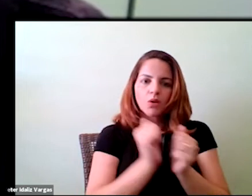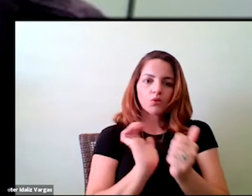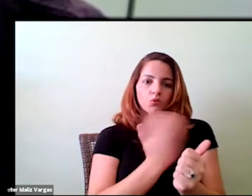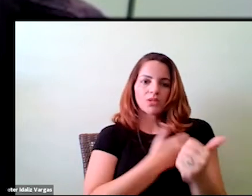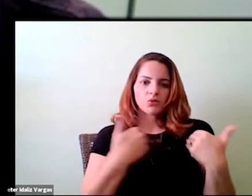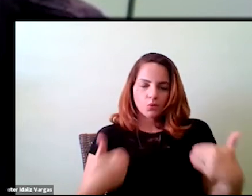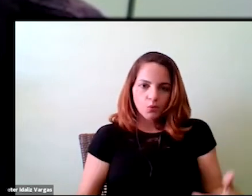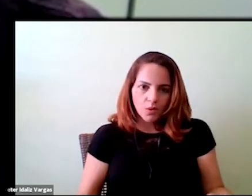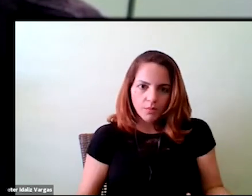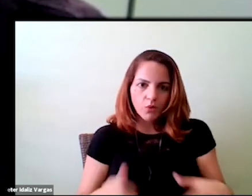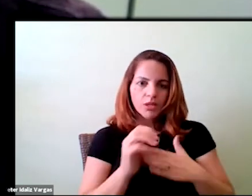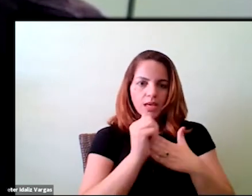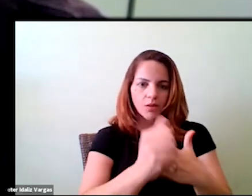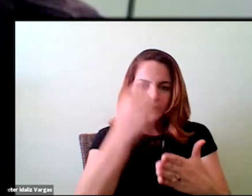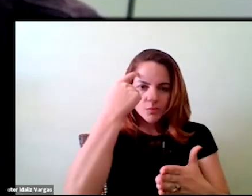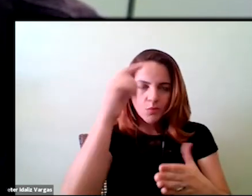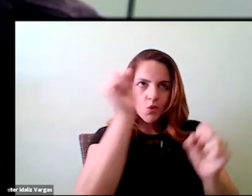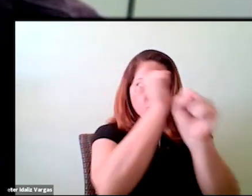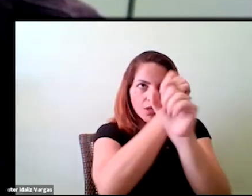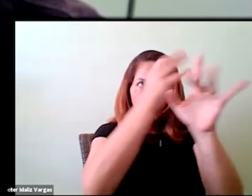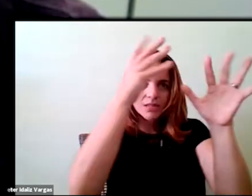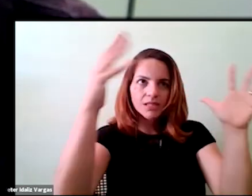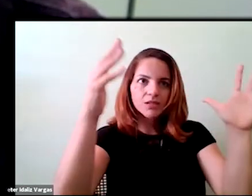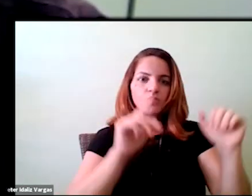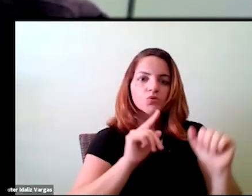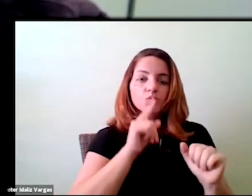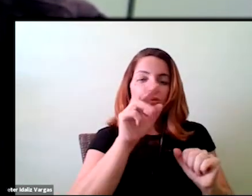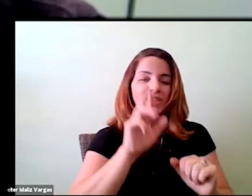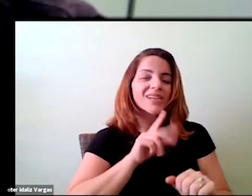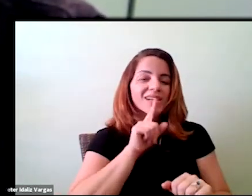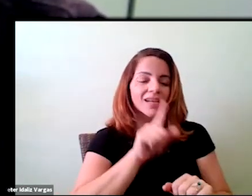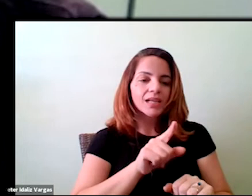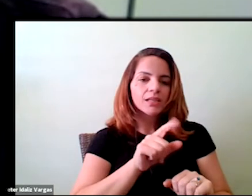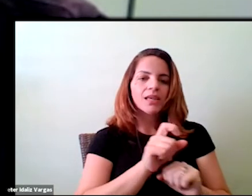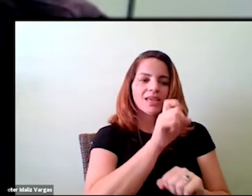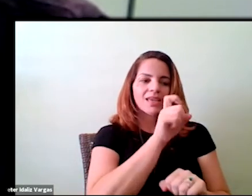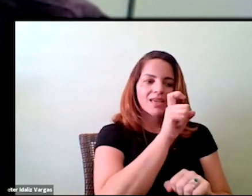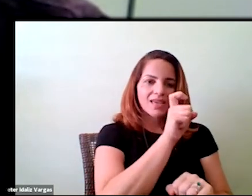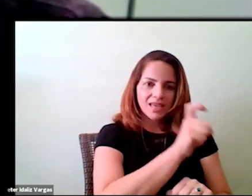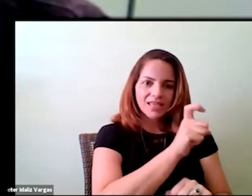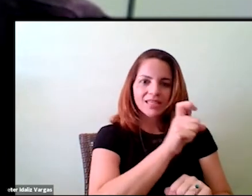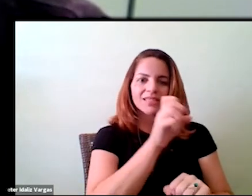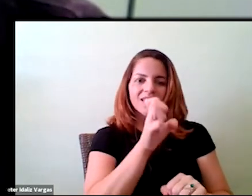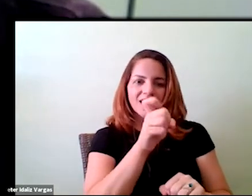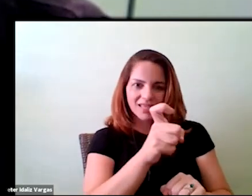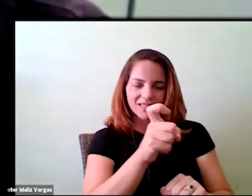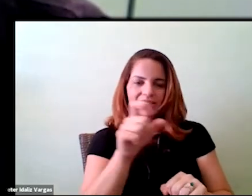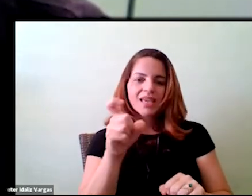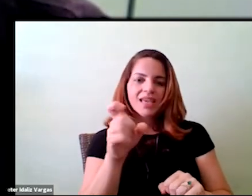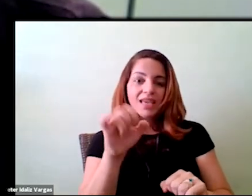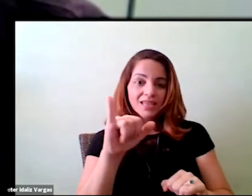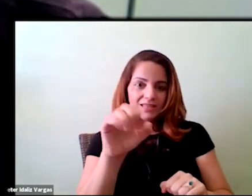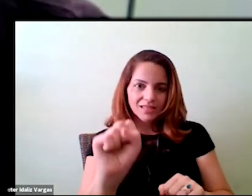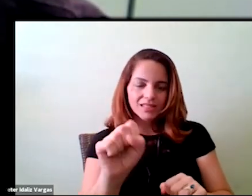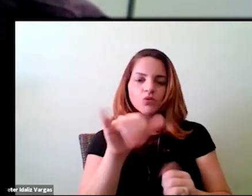teaches us how to write from the silence of captivity with a nuanced bilingualism. The lines in these poems work off Salas